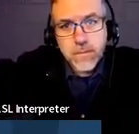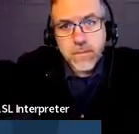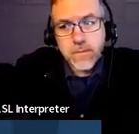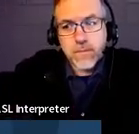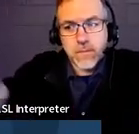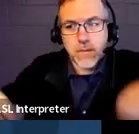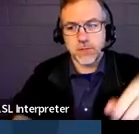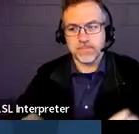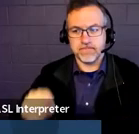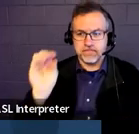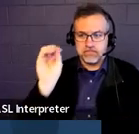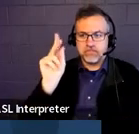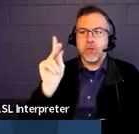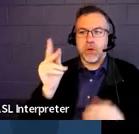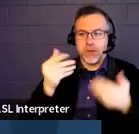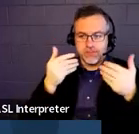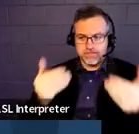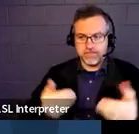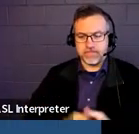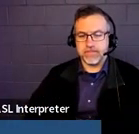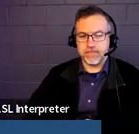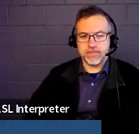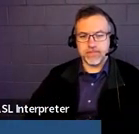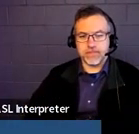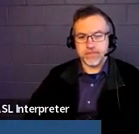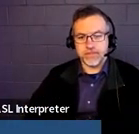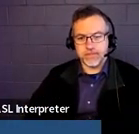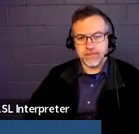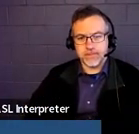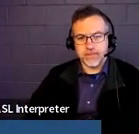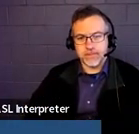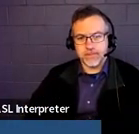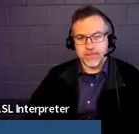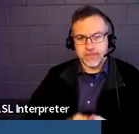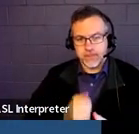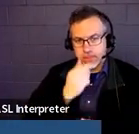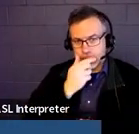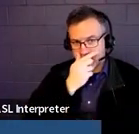moving on. Now that members,